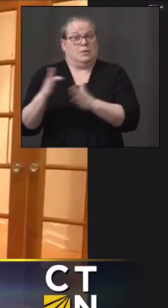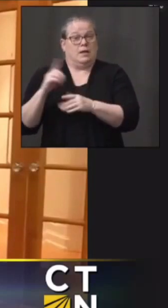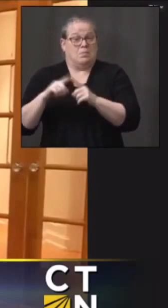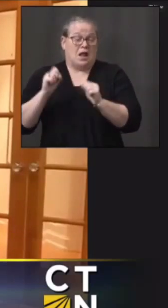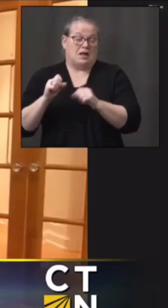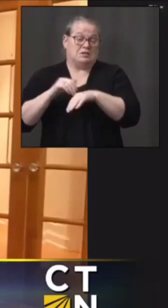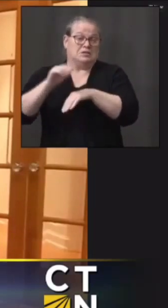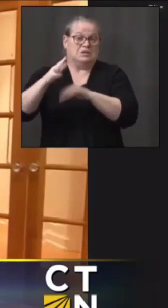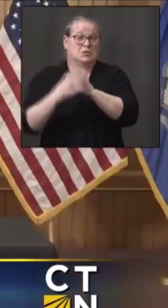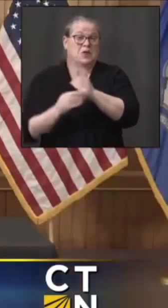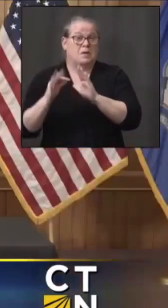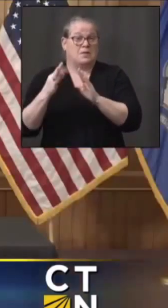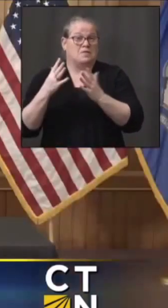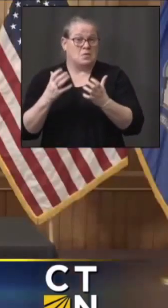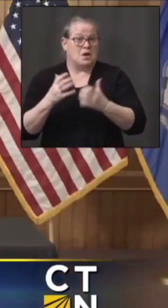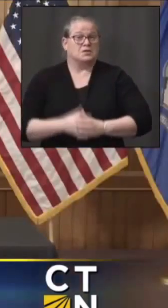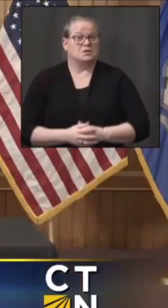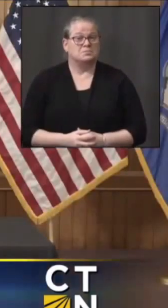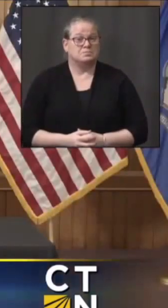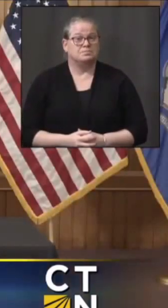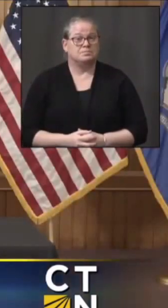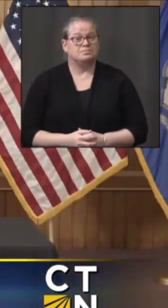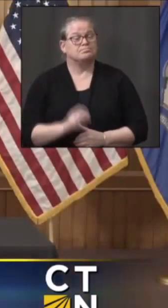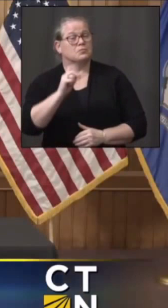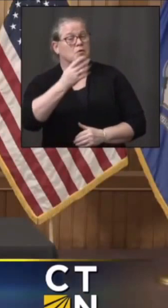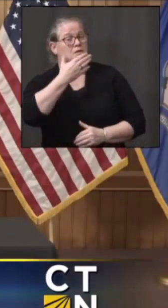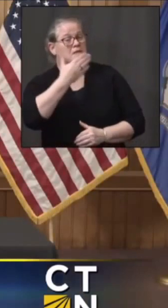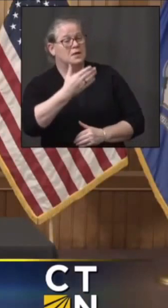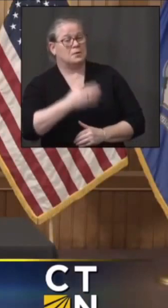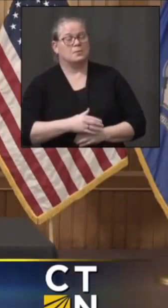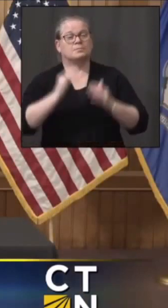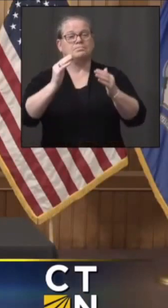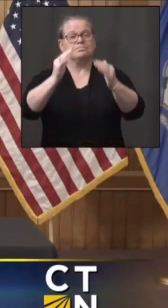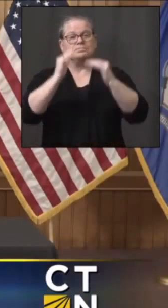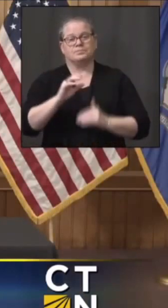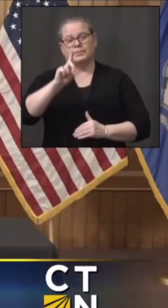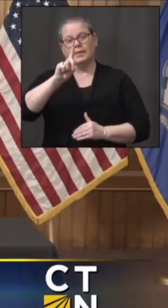Okay, thank you. The Day of New London.